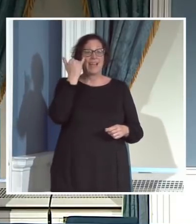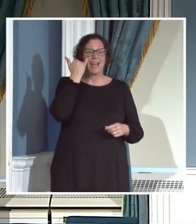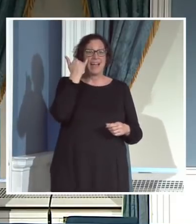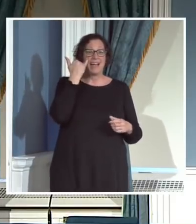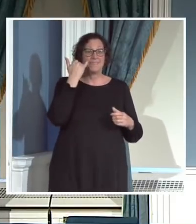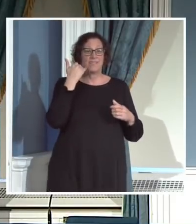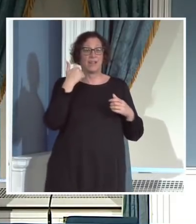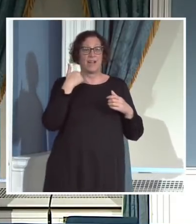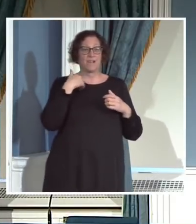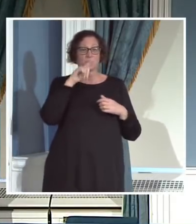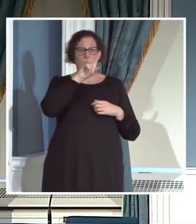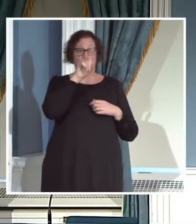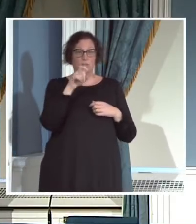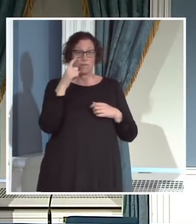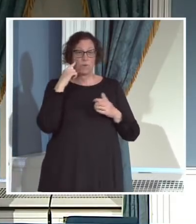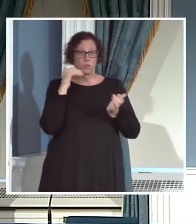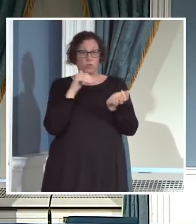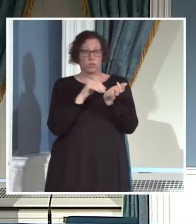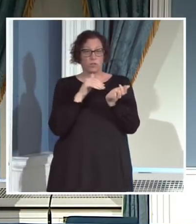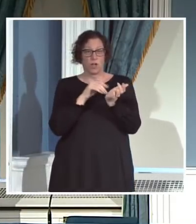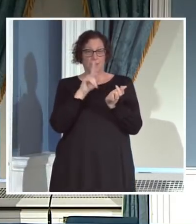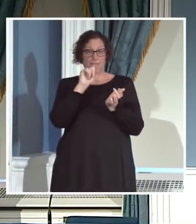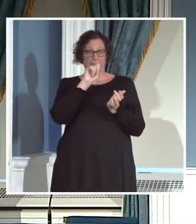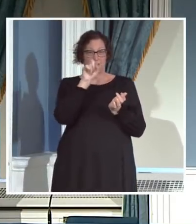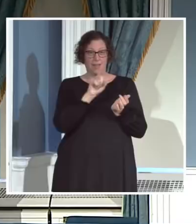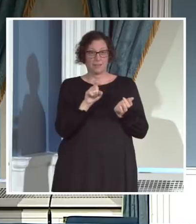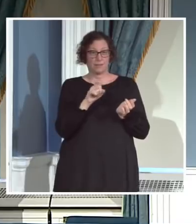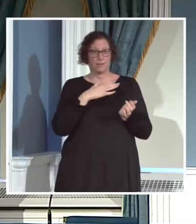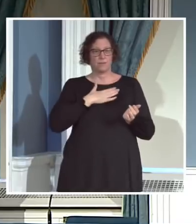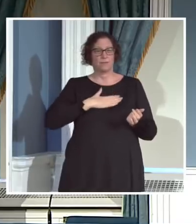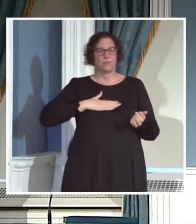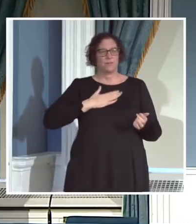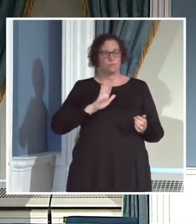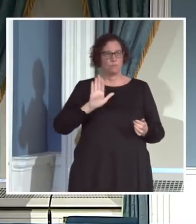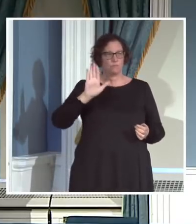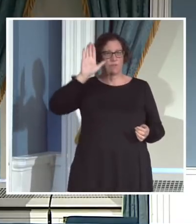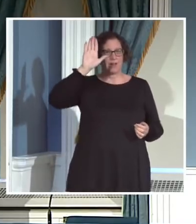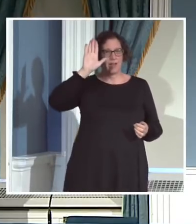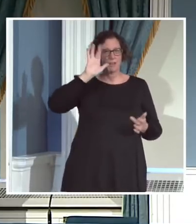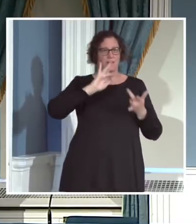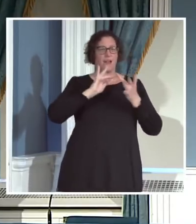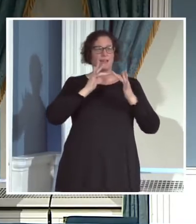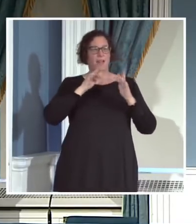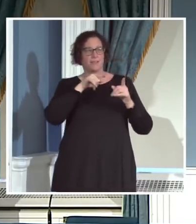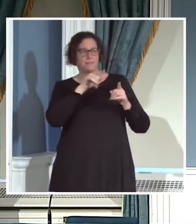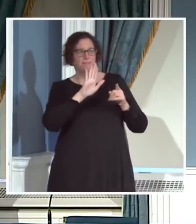reset the queue. Olivia, would you rather I move there, or does it not matter?